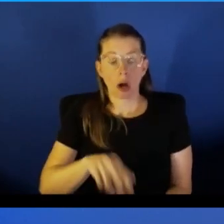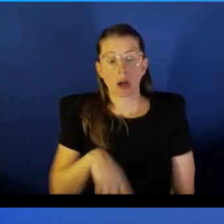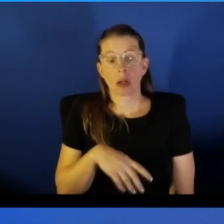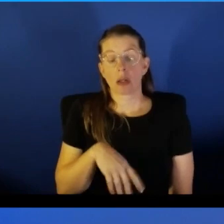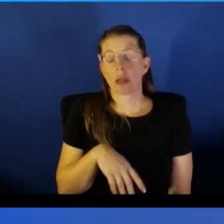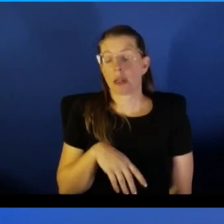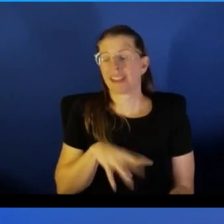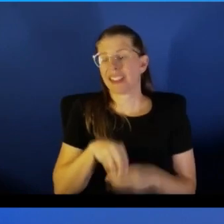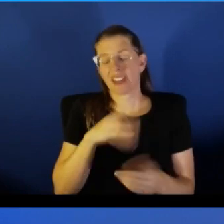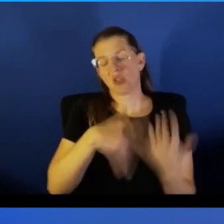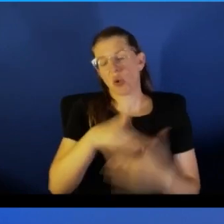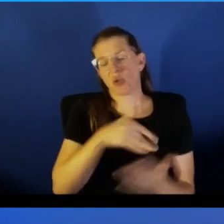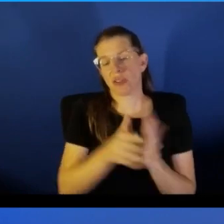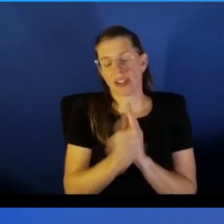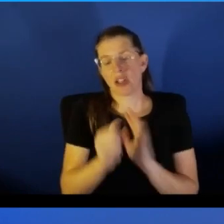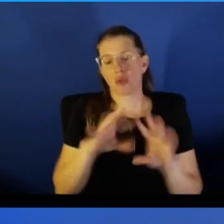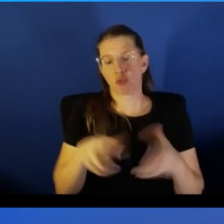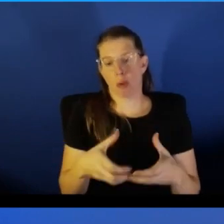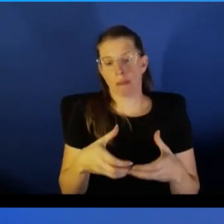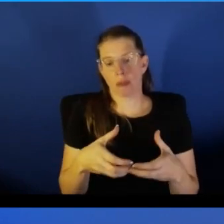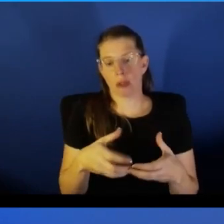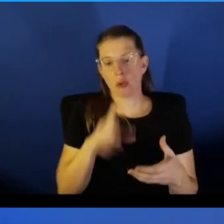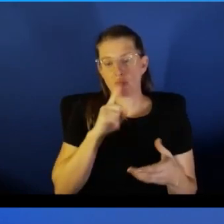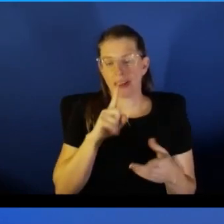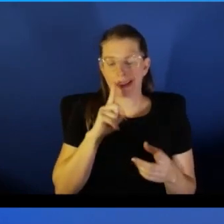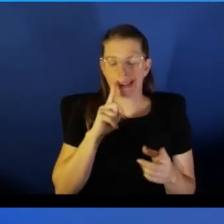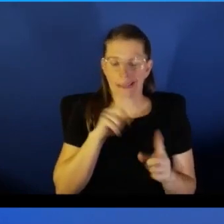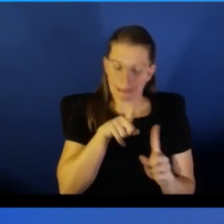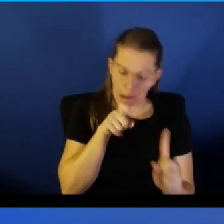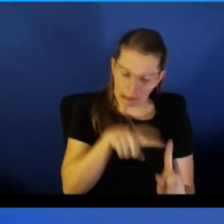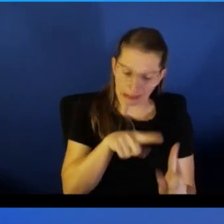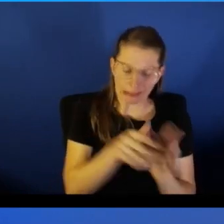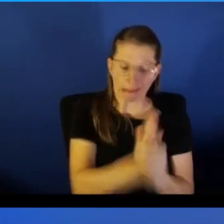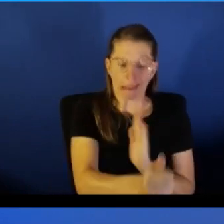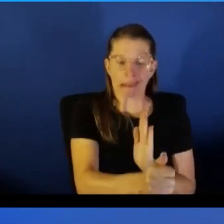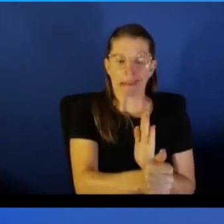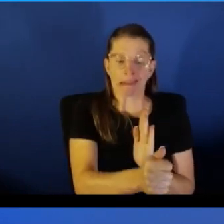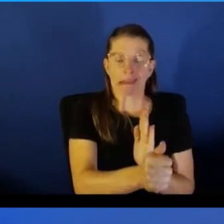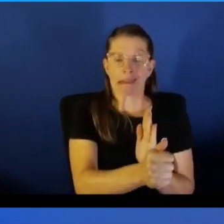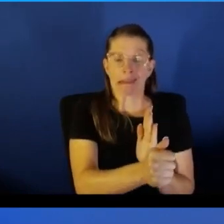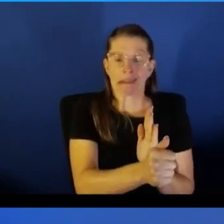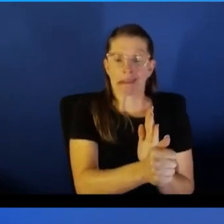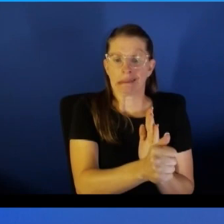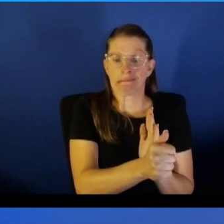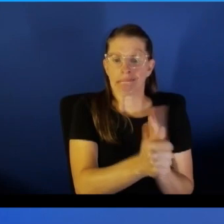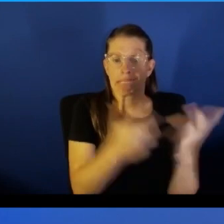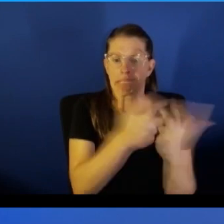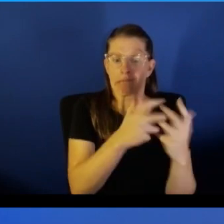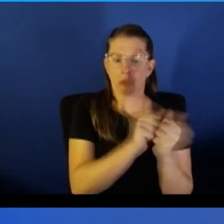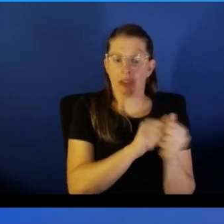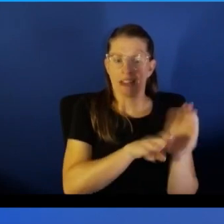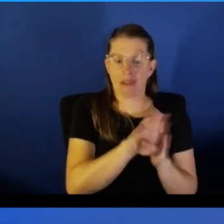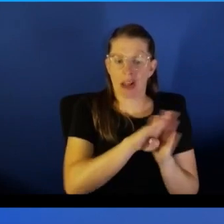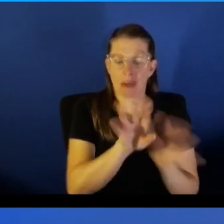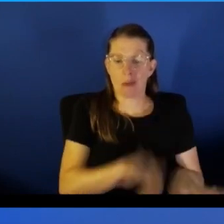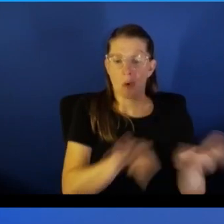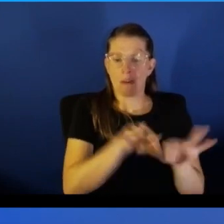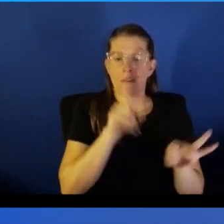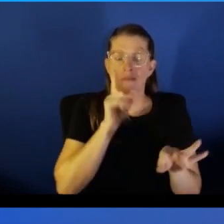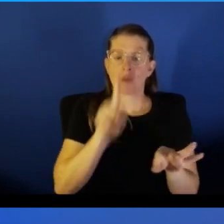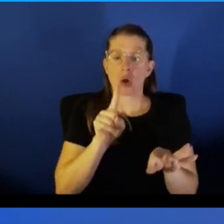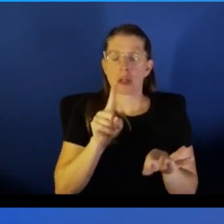skills group. And so we really target skills that align with development and that are important, gender nuance